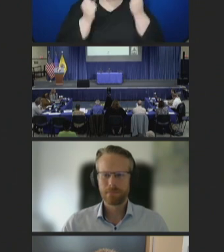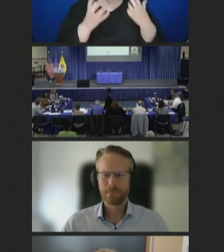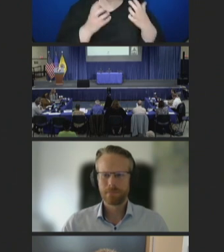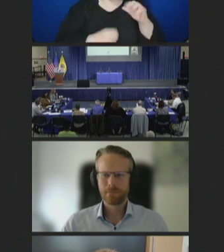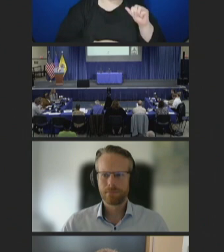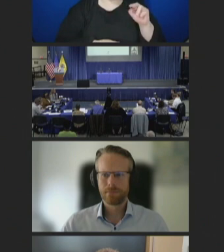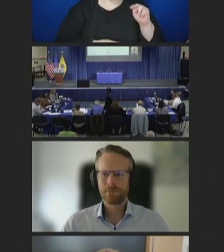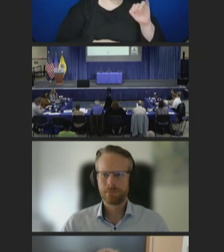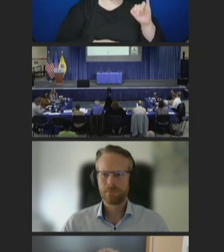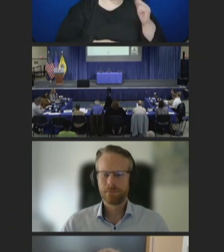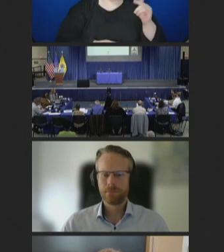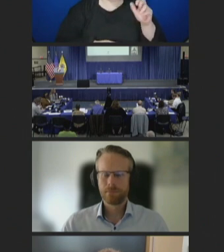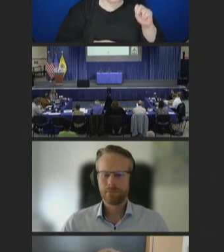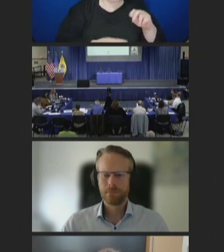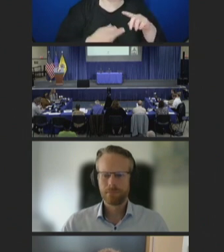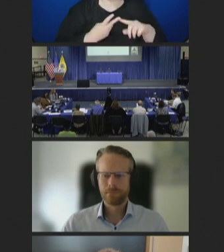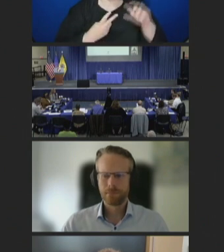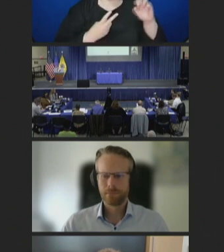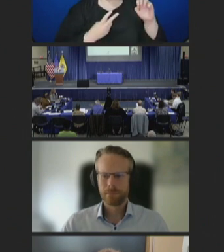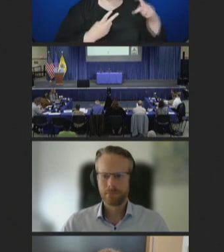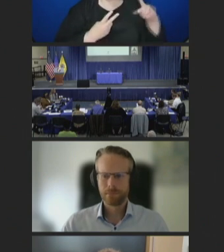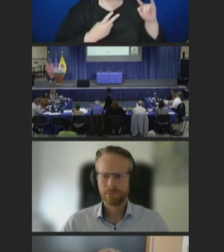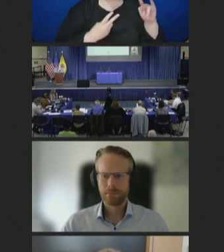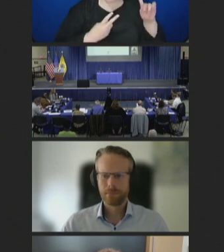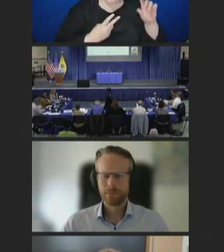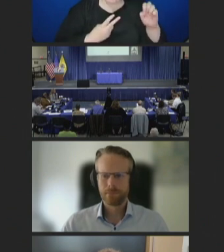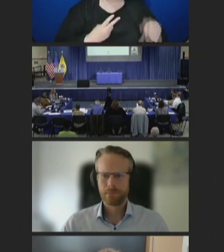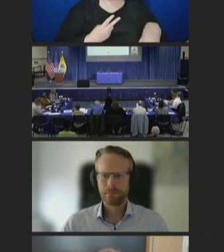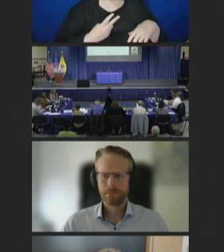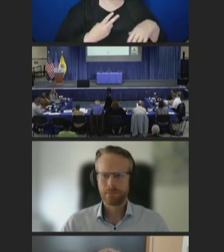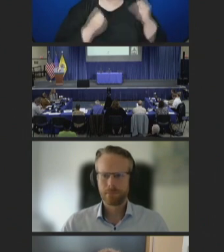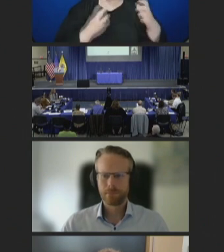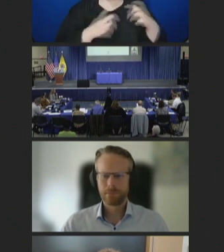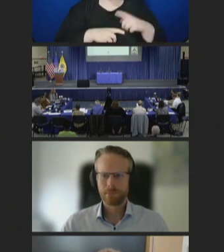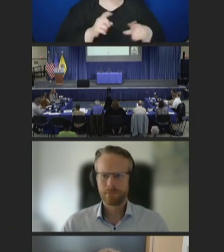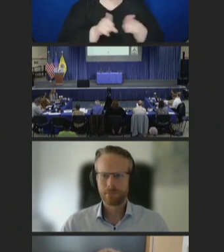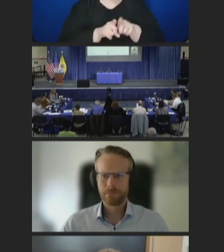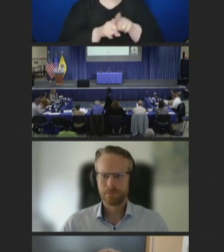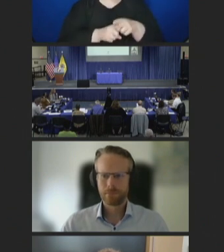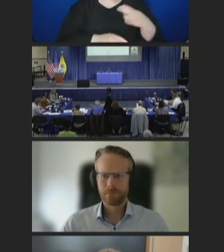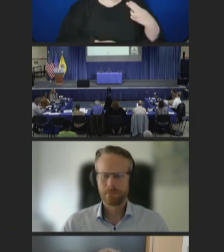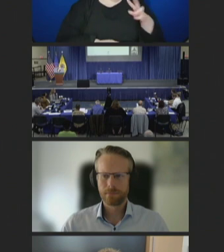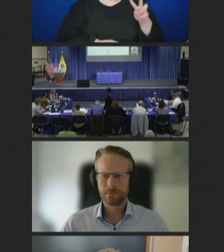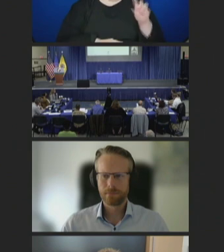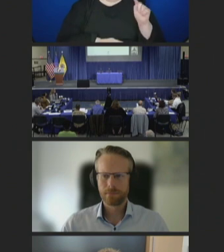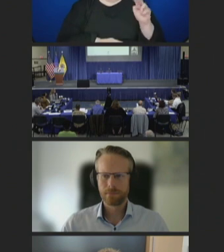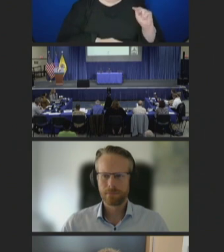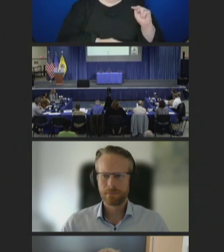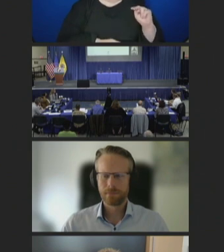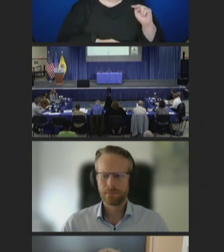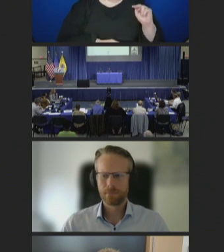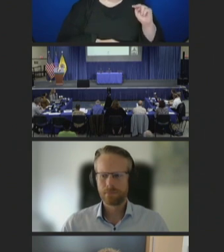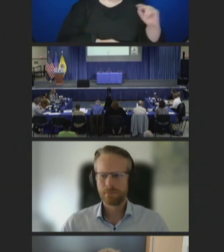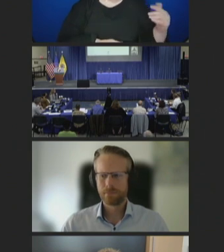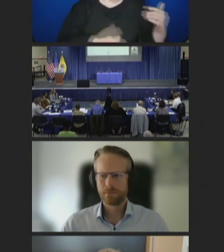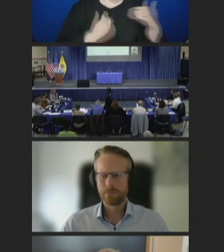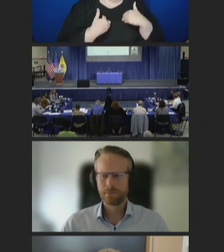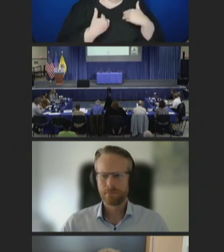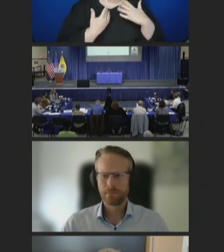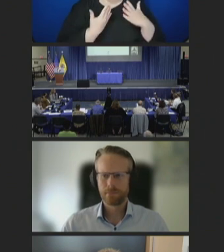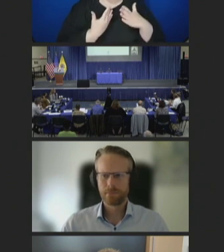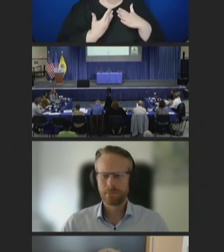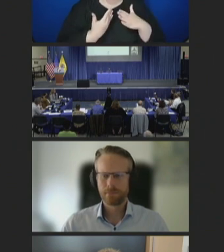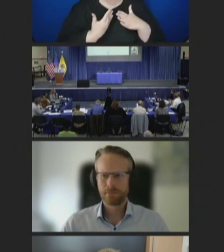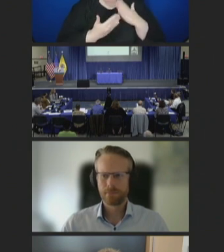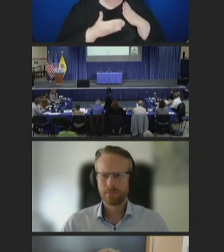antigens and epitopes. And then additionally, within the HVTN, we have now almost